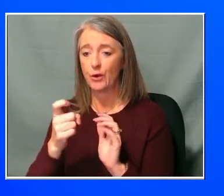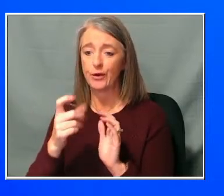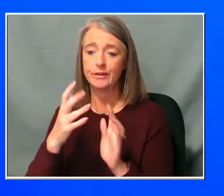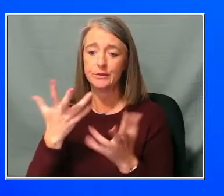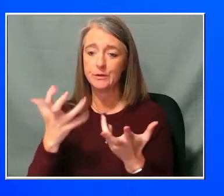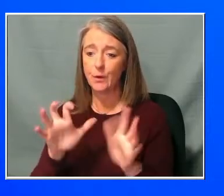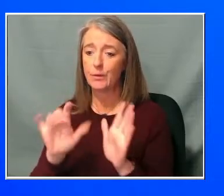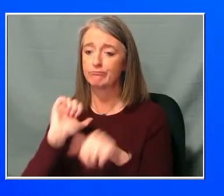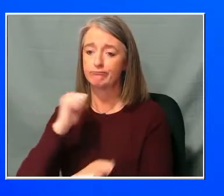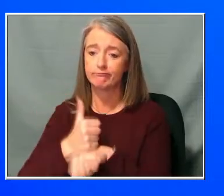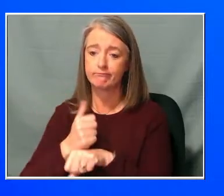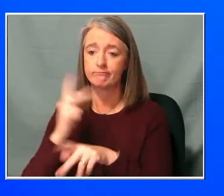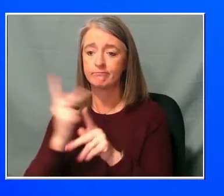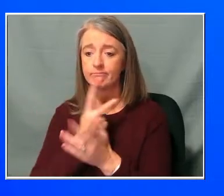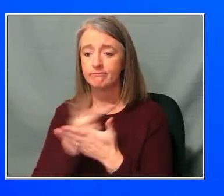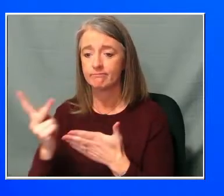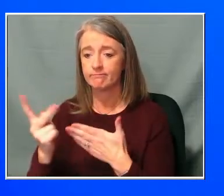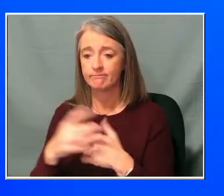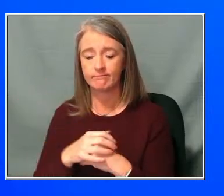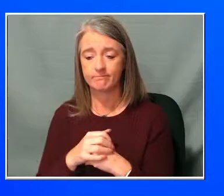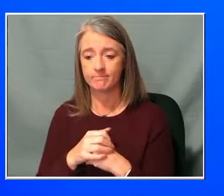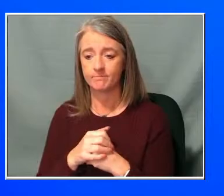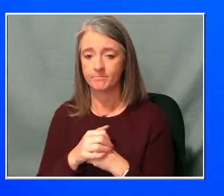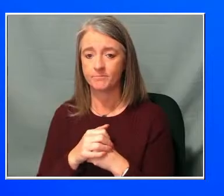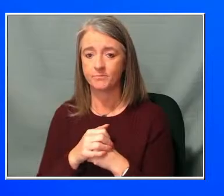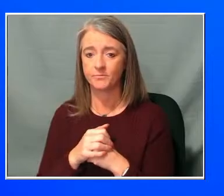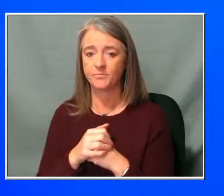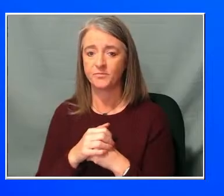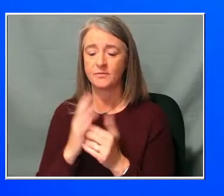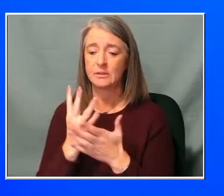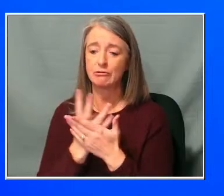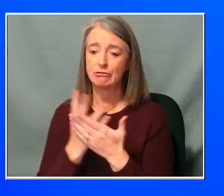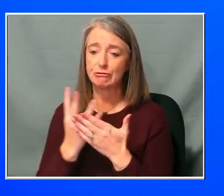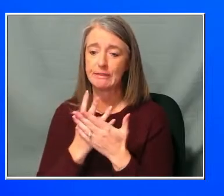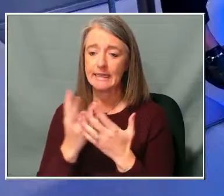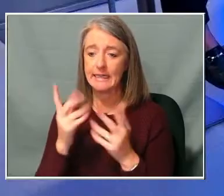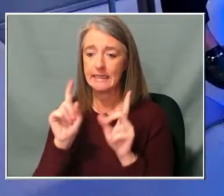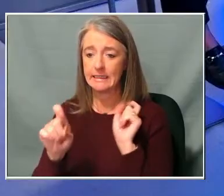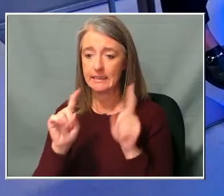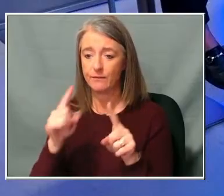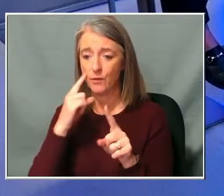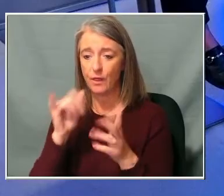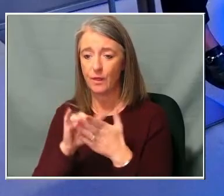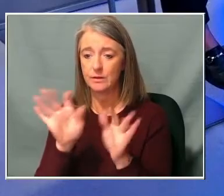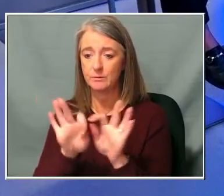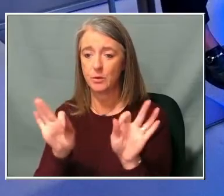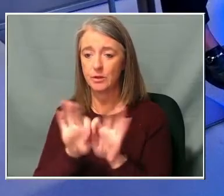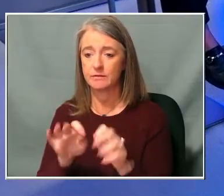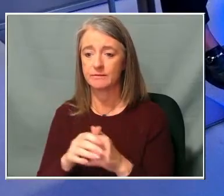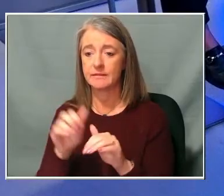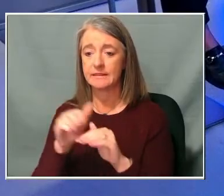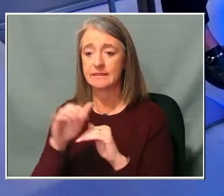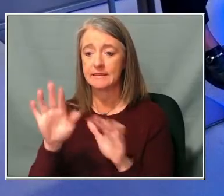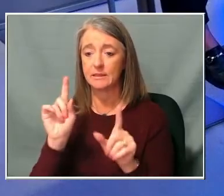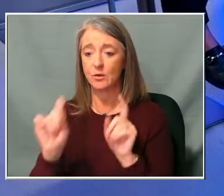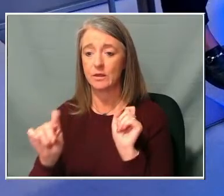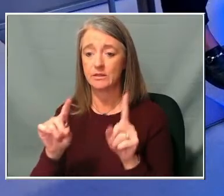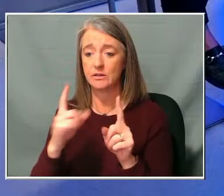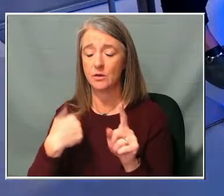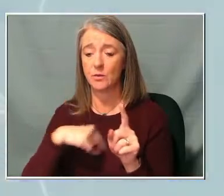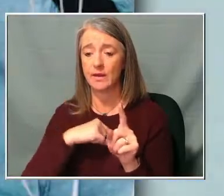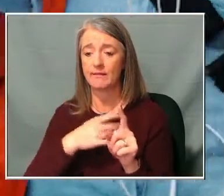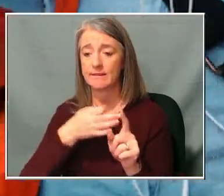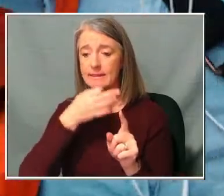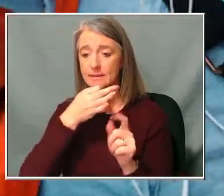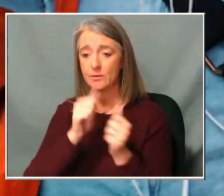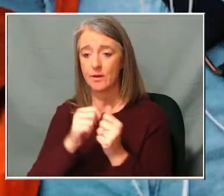make someone not be successful. So screening for those is very important. All right, I want you to send your questions in because we've got these experts here with us